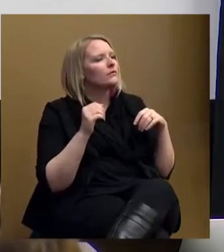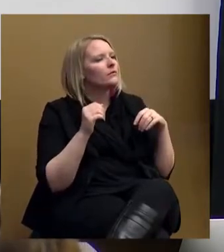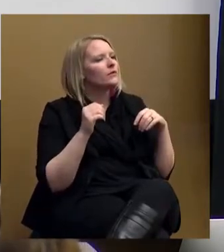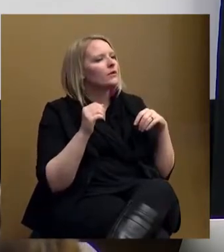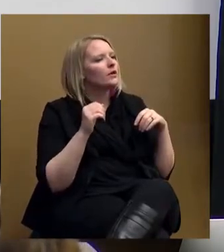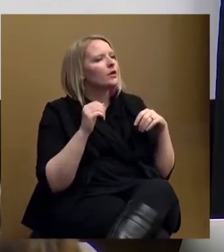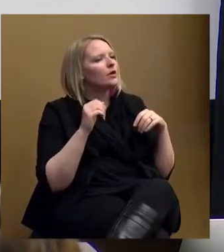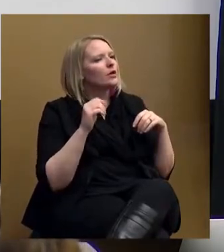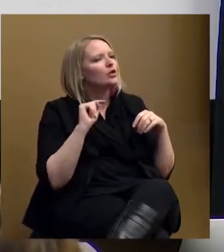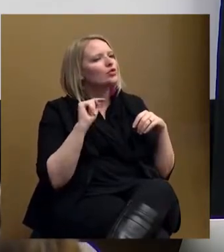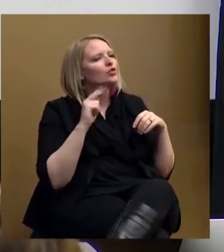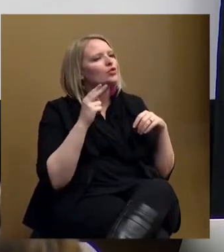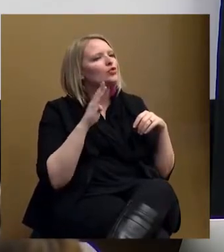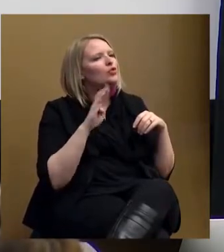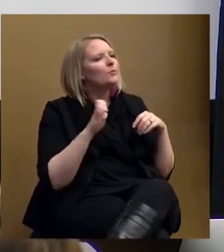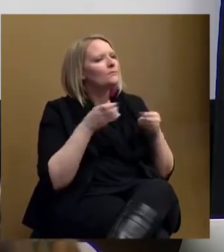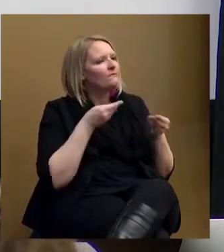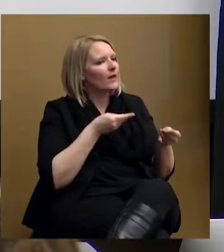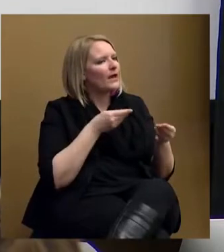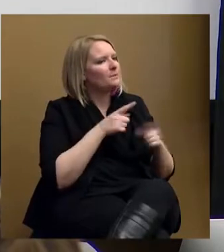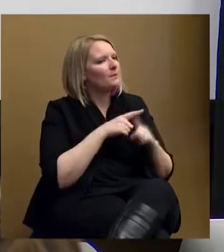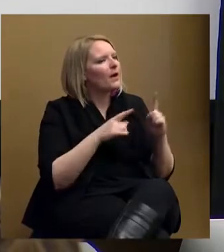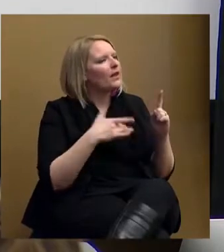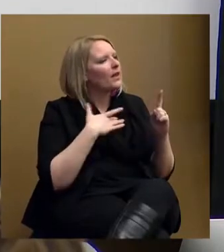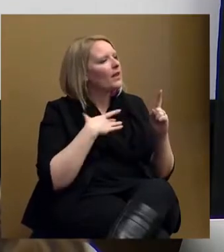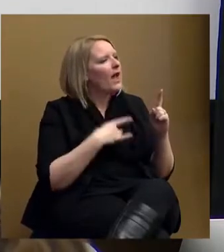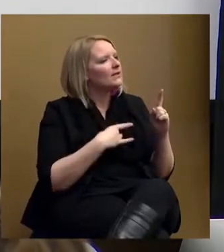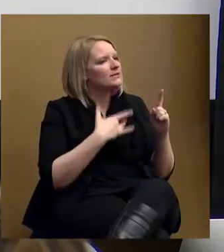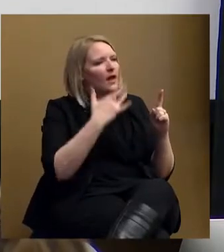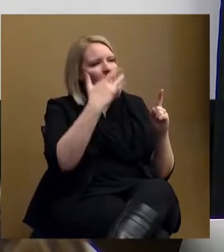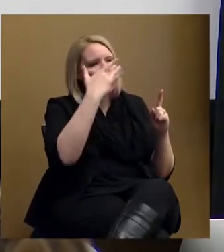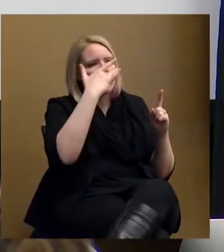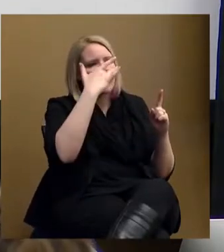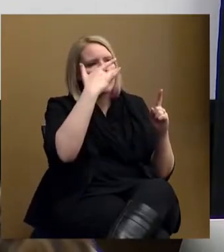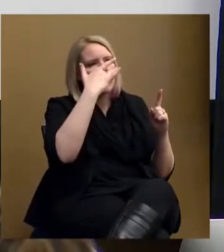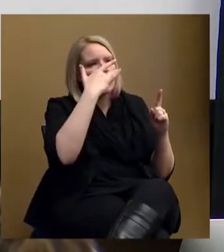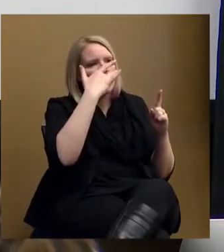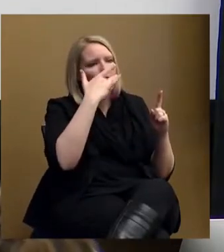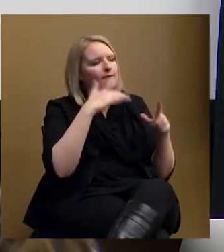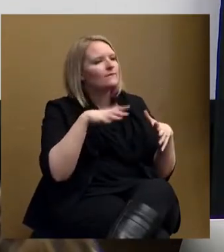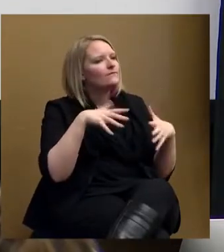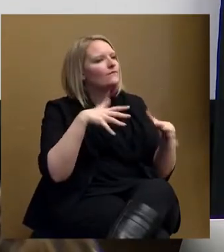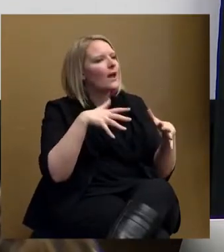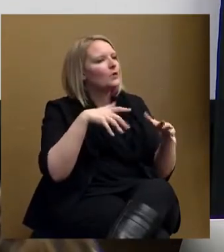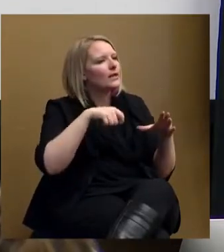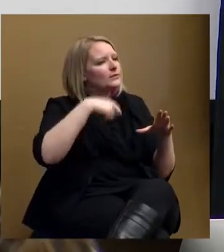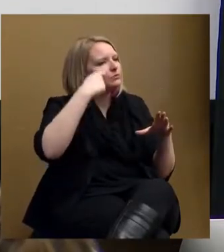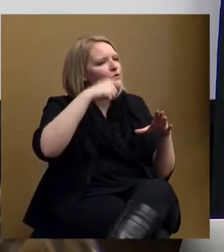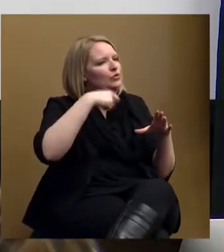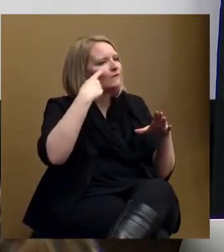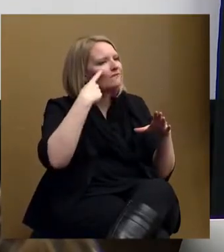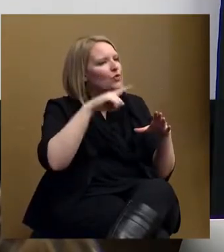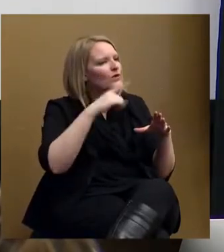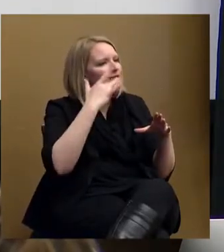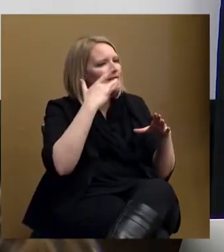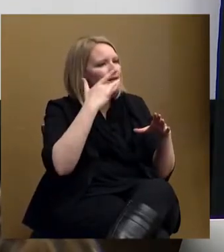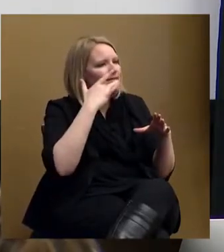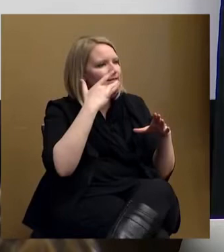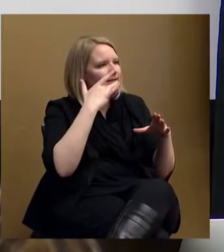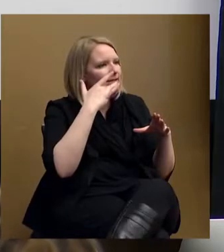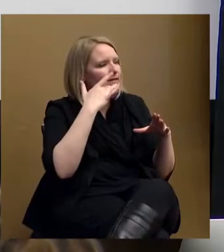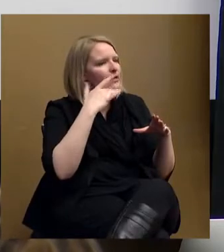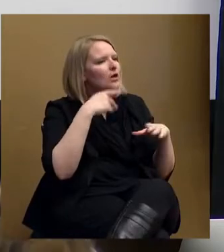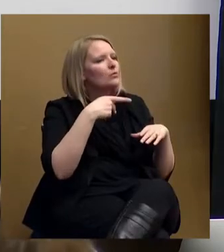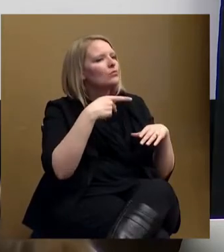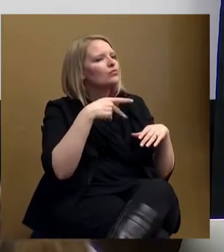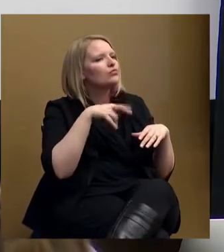tube fed, but he likes to touch things to his tongue. Uses a vibrating spoon for tastings. Proprioceptive.